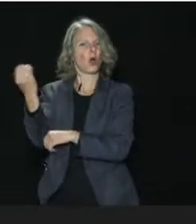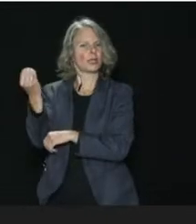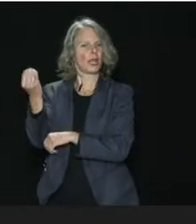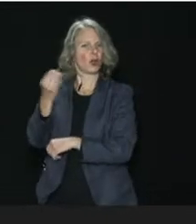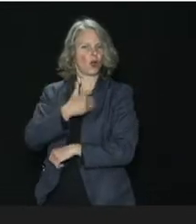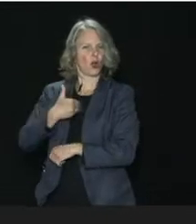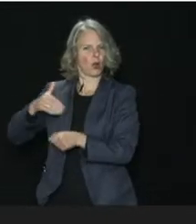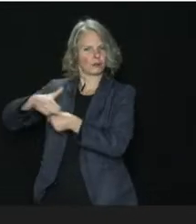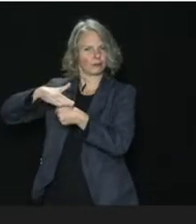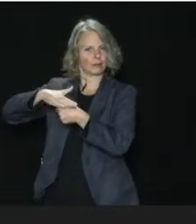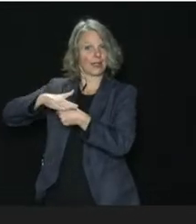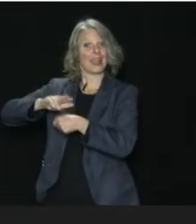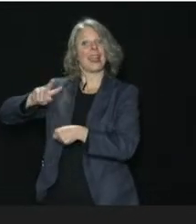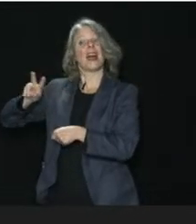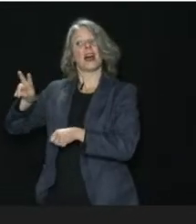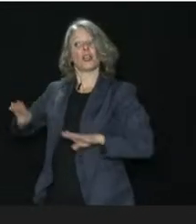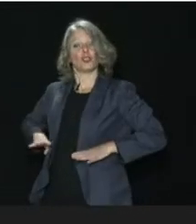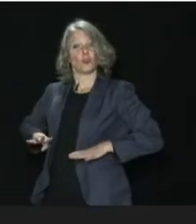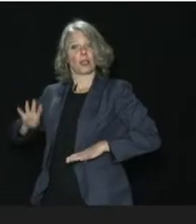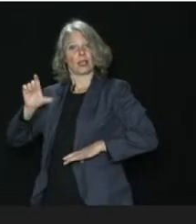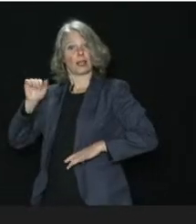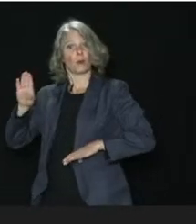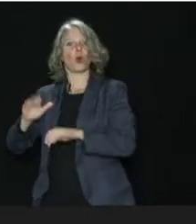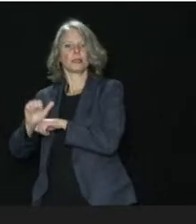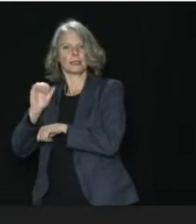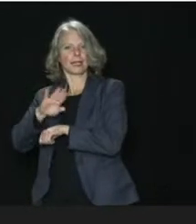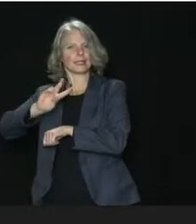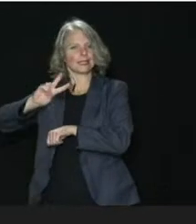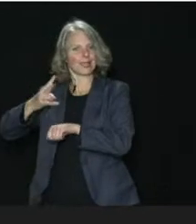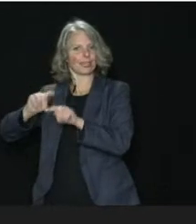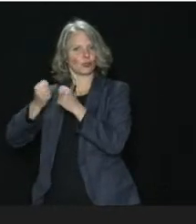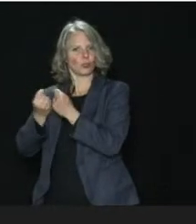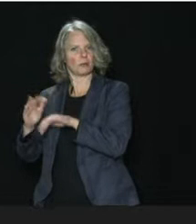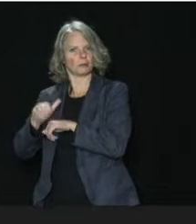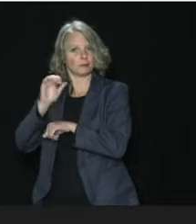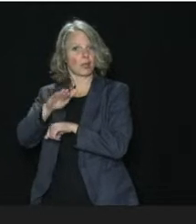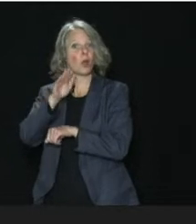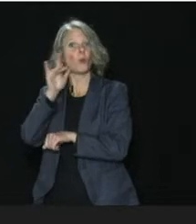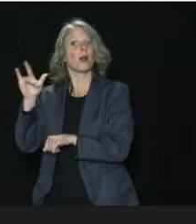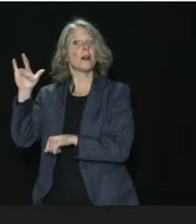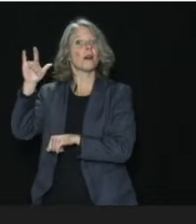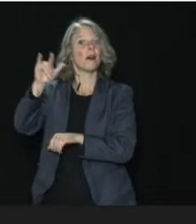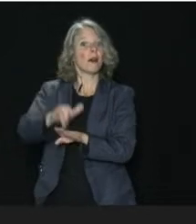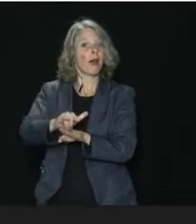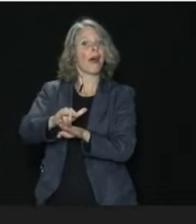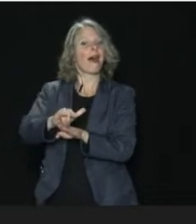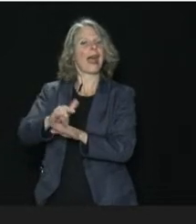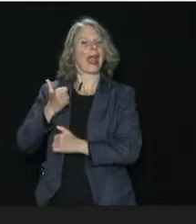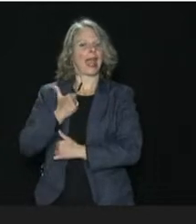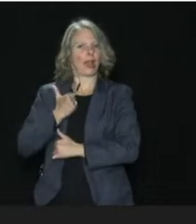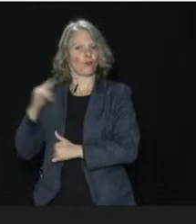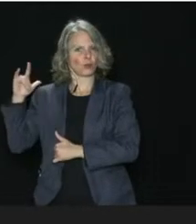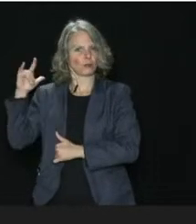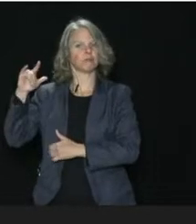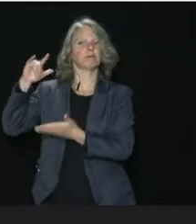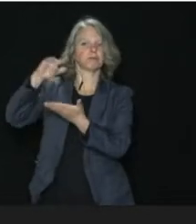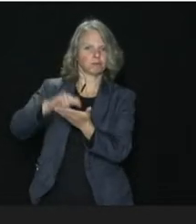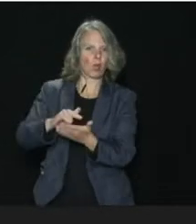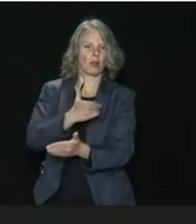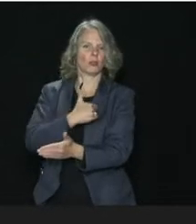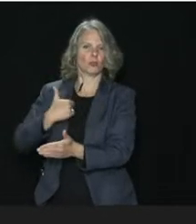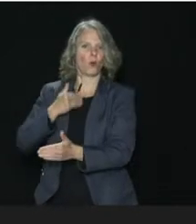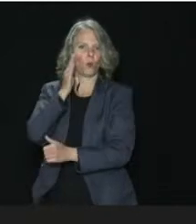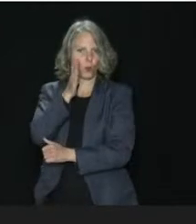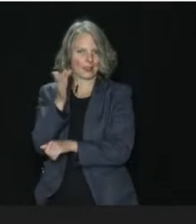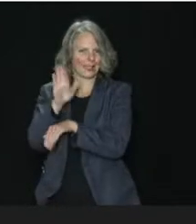second team of healthcare workers from Newfoundland and Labrador will arrive at Pearson this afternoon on board a Canadian Armed Forces